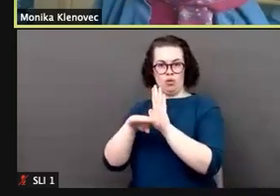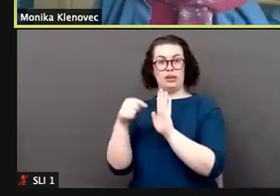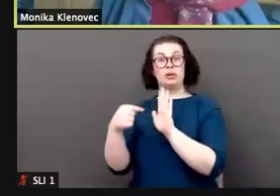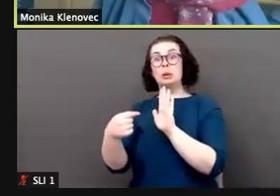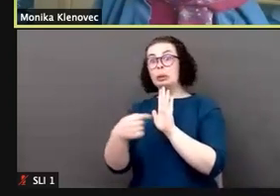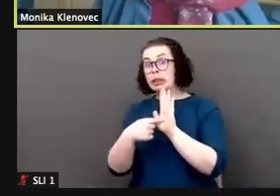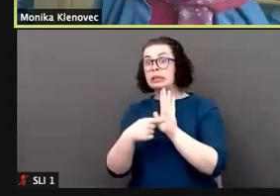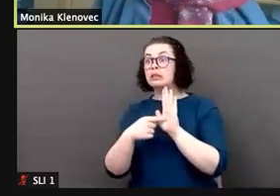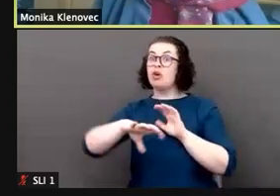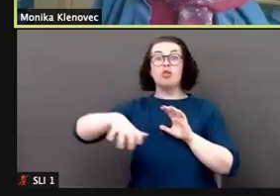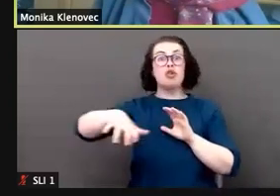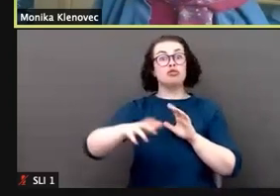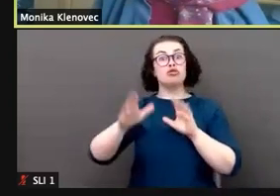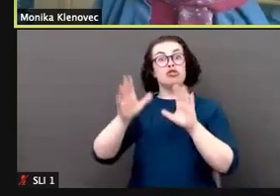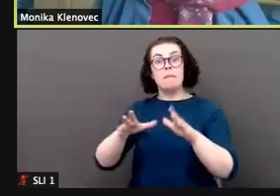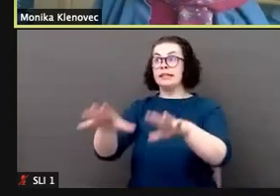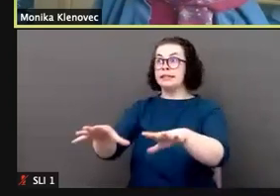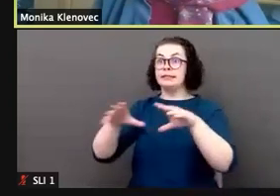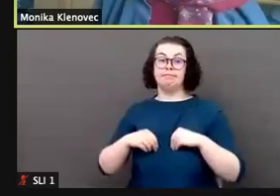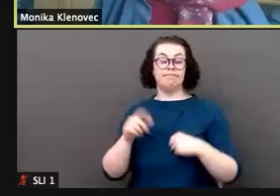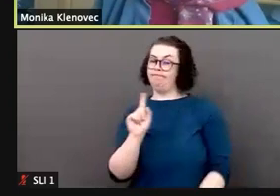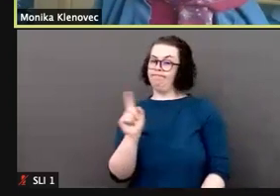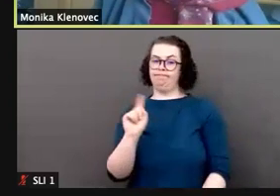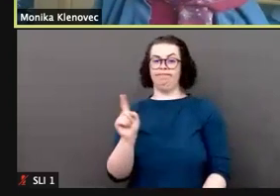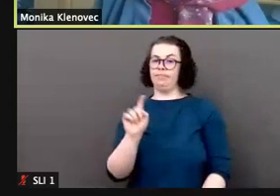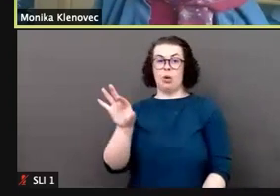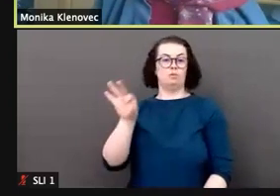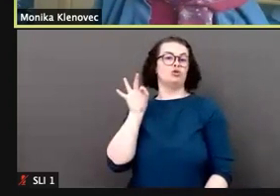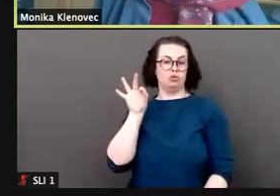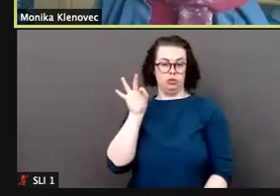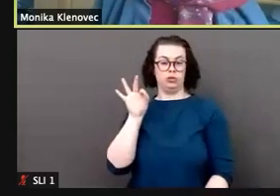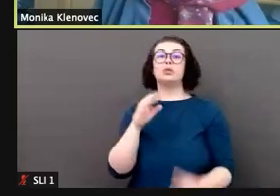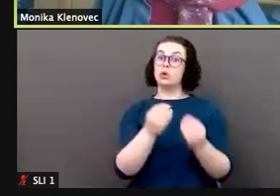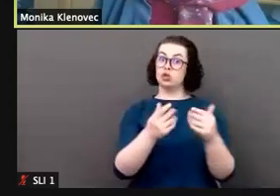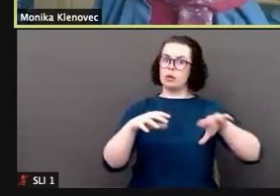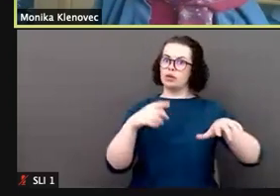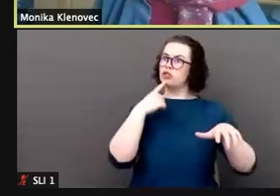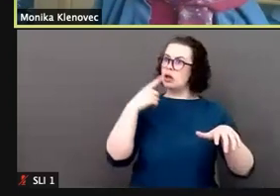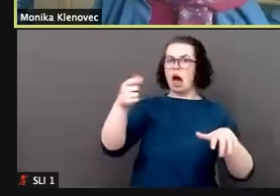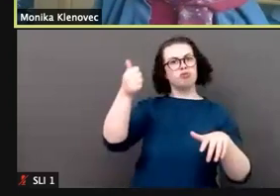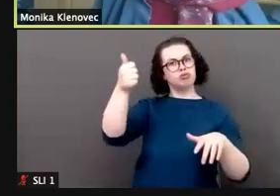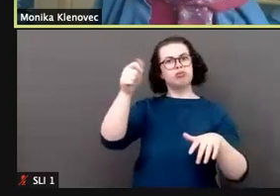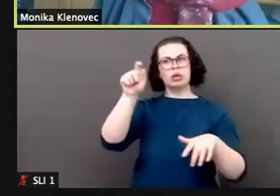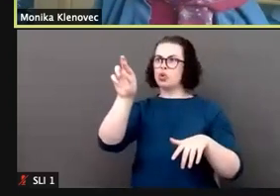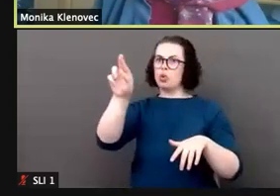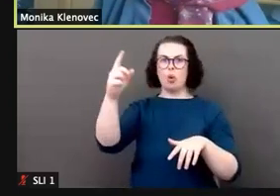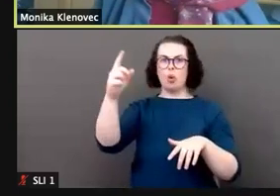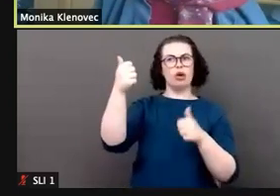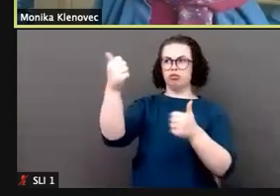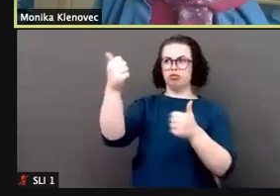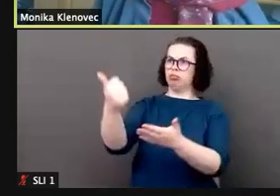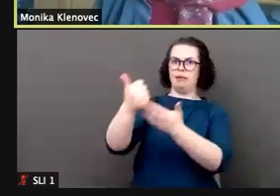obligation at national level. So there may be countries who say, oh, that's a nice, useful report for our